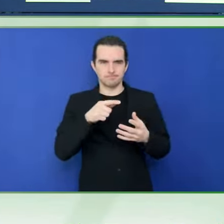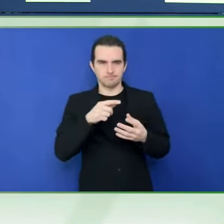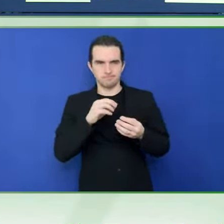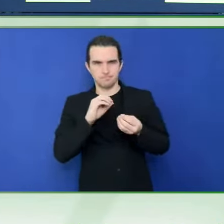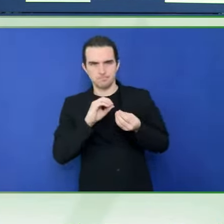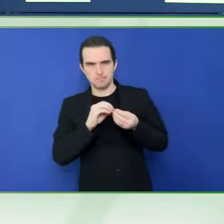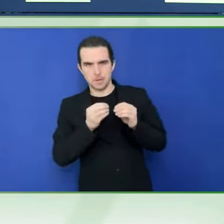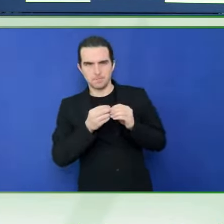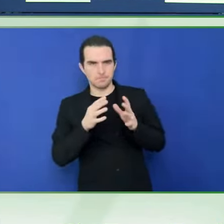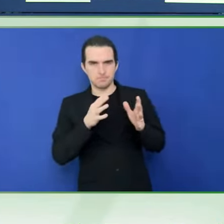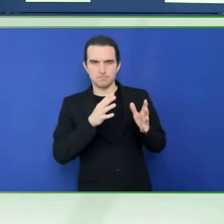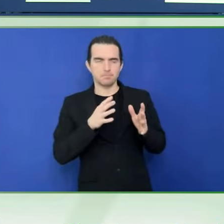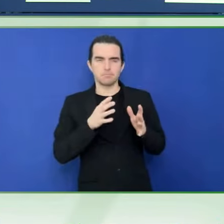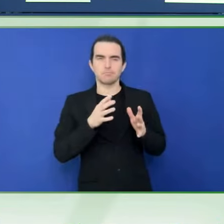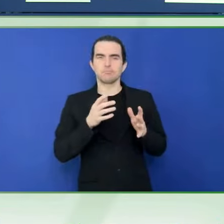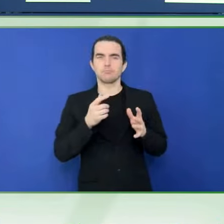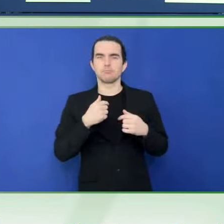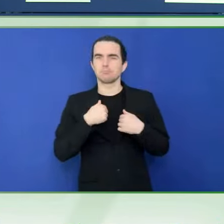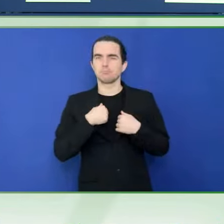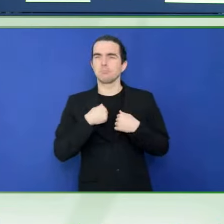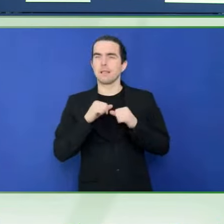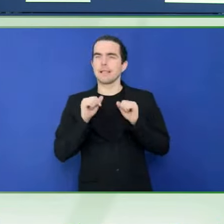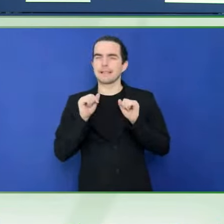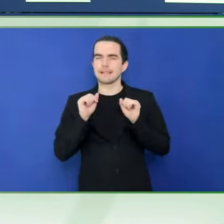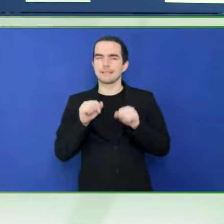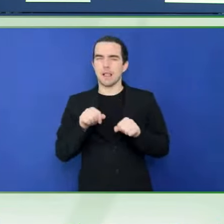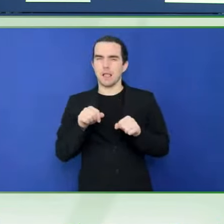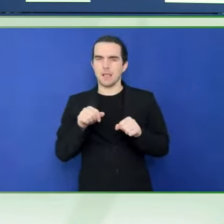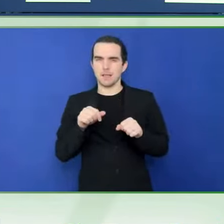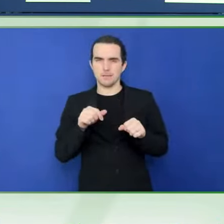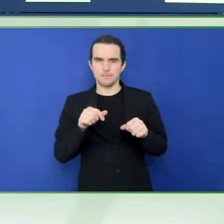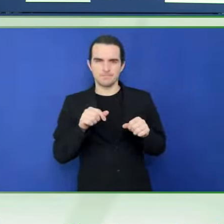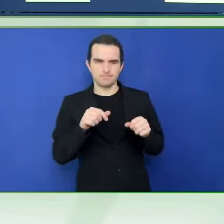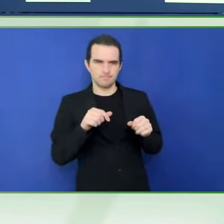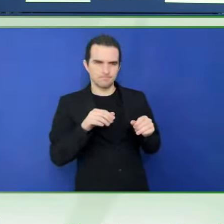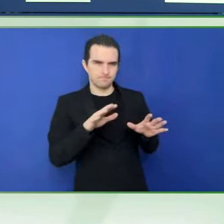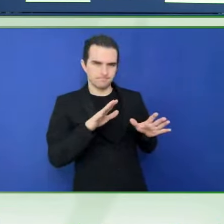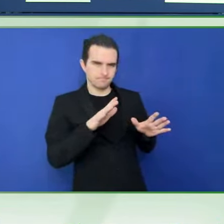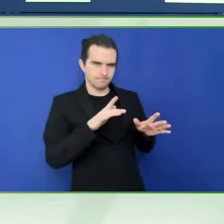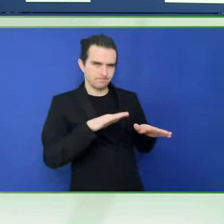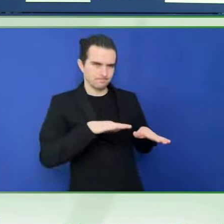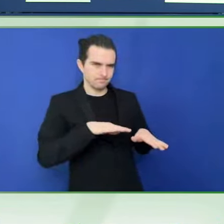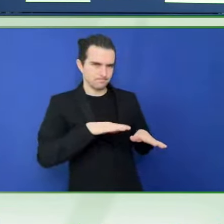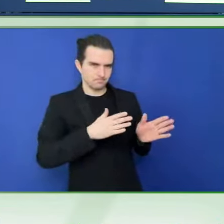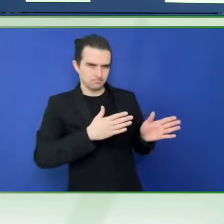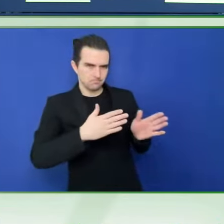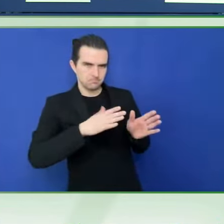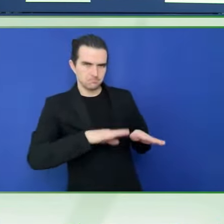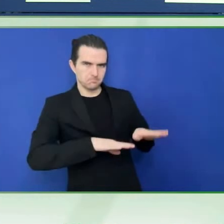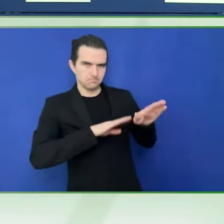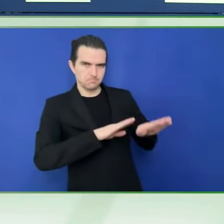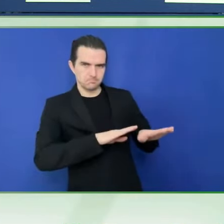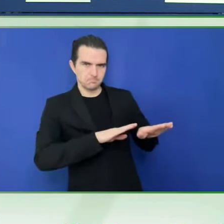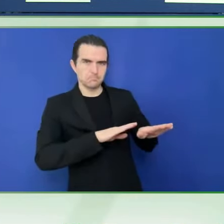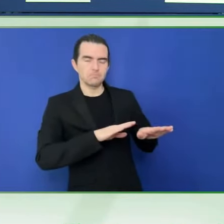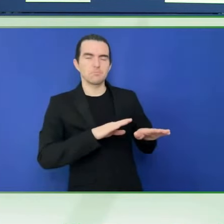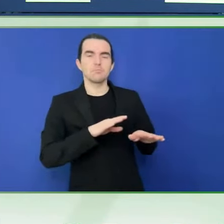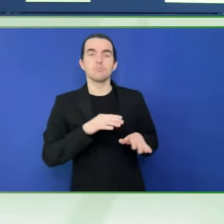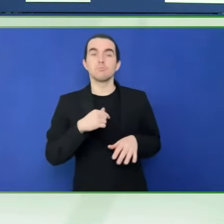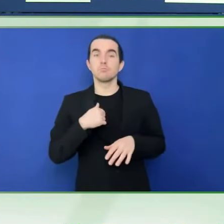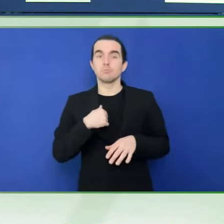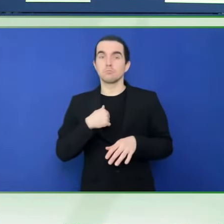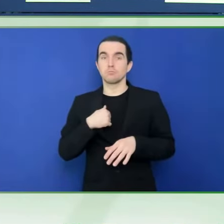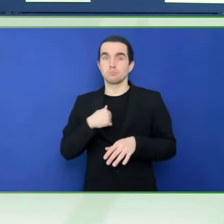no problems in using it, even if you are not the sportman.